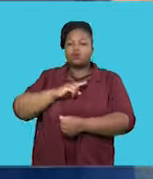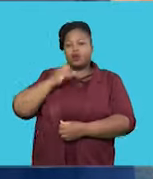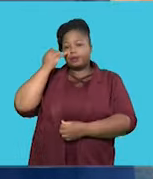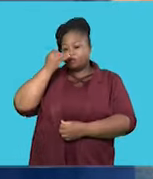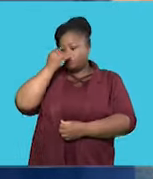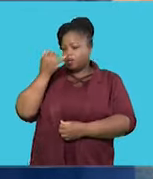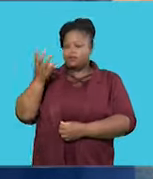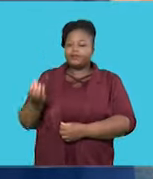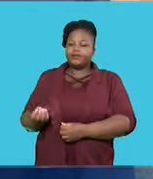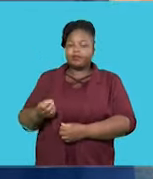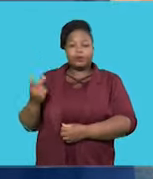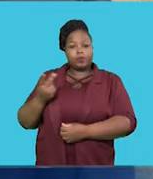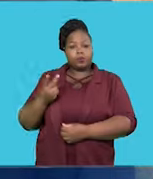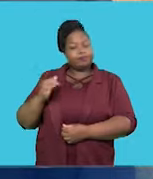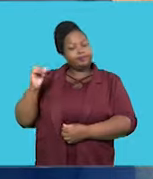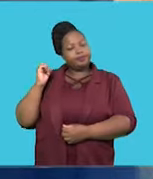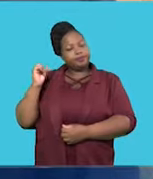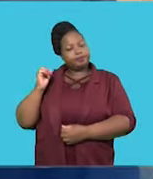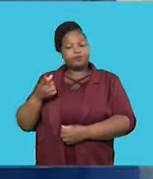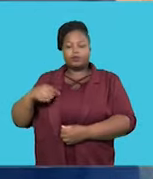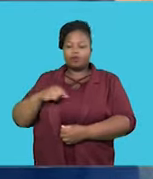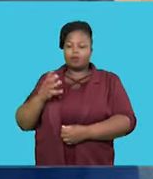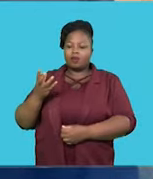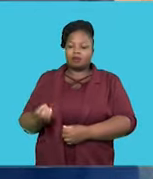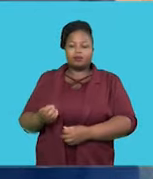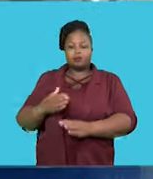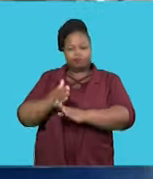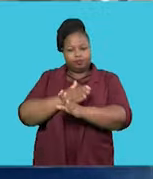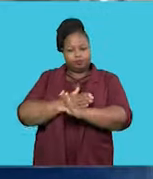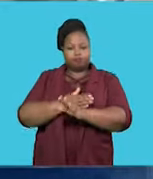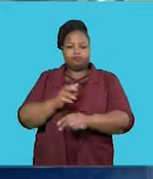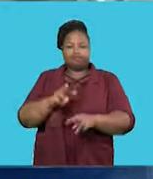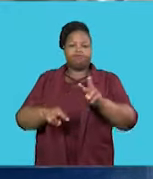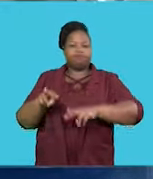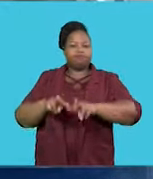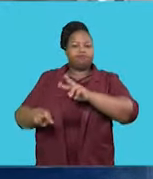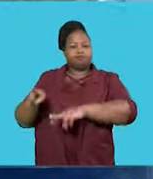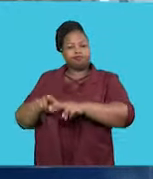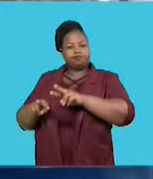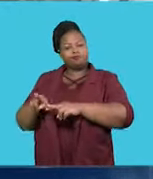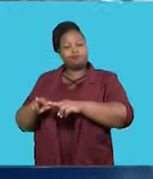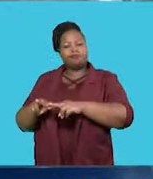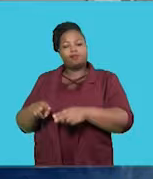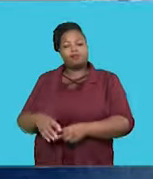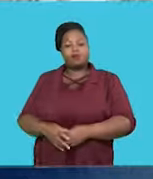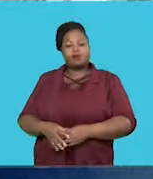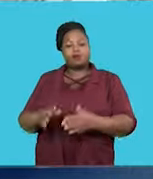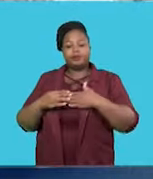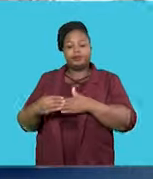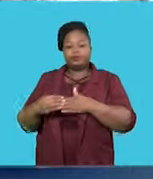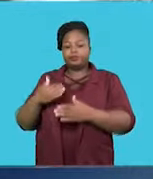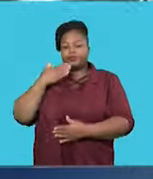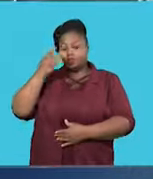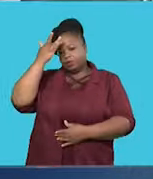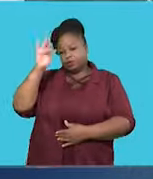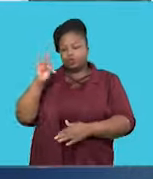drugs. But again yesterday we had a pre-operation which was led by the